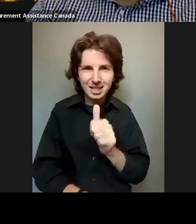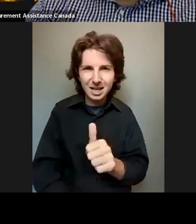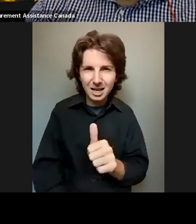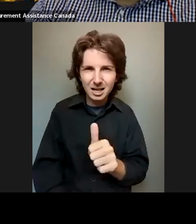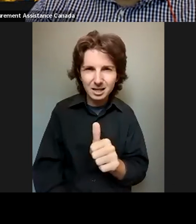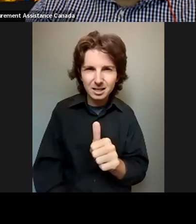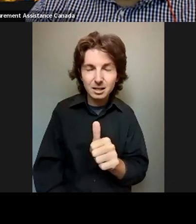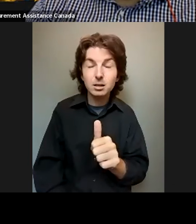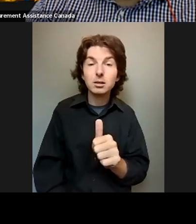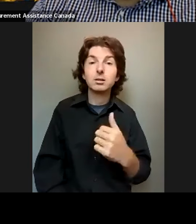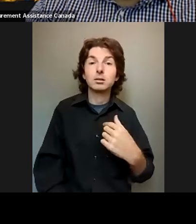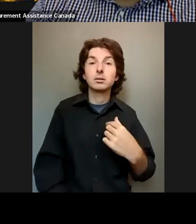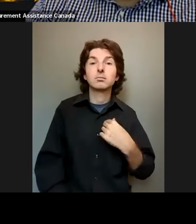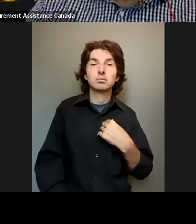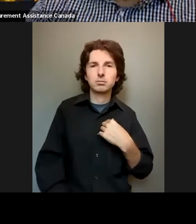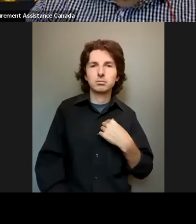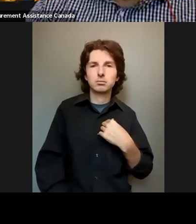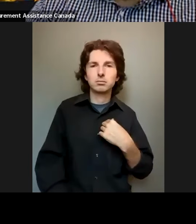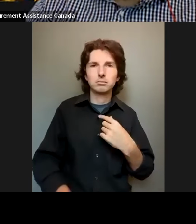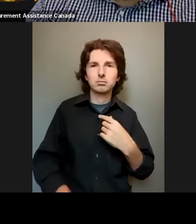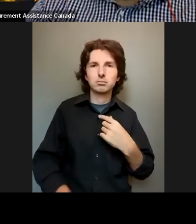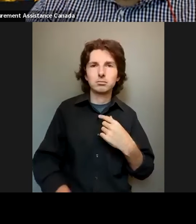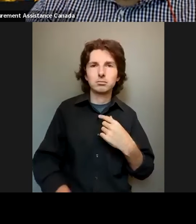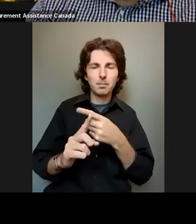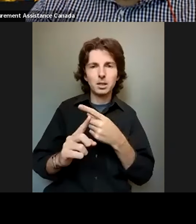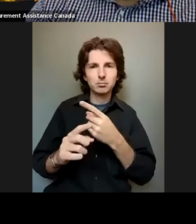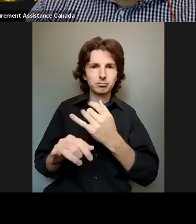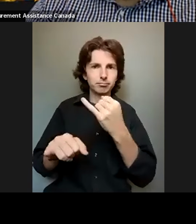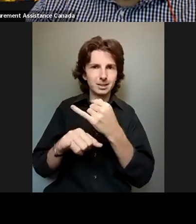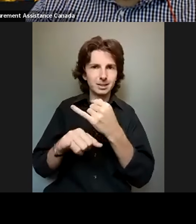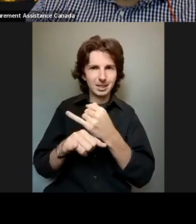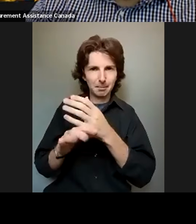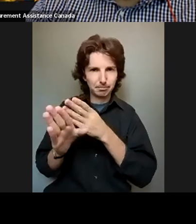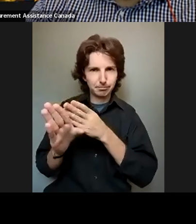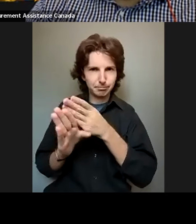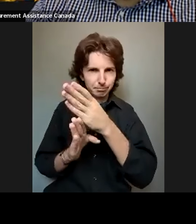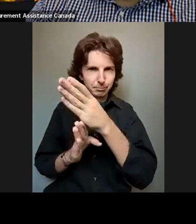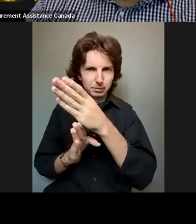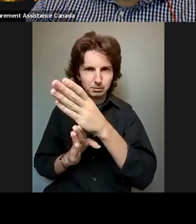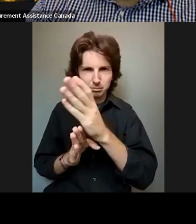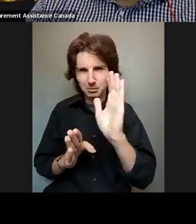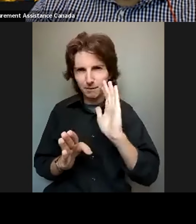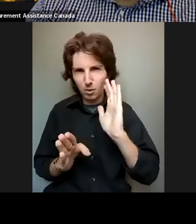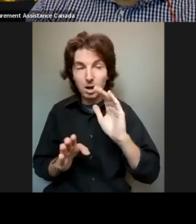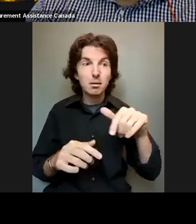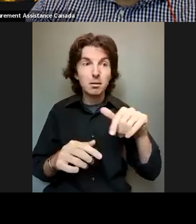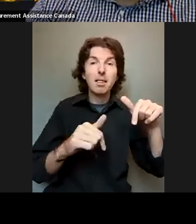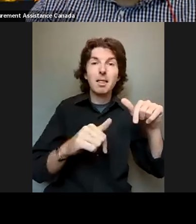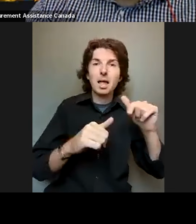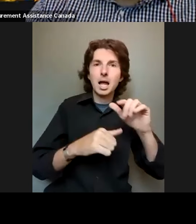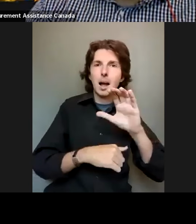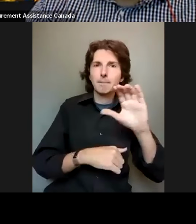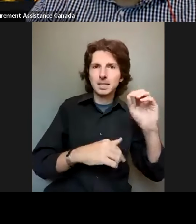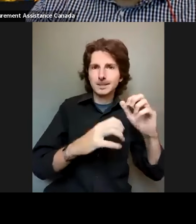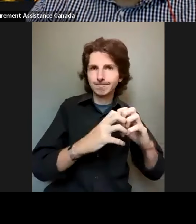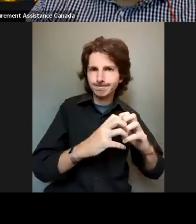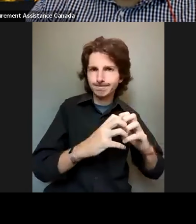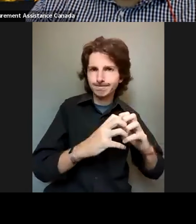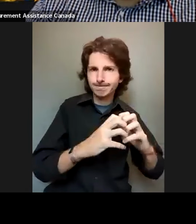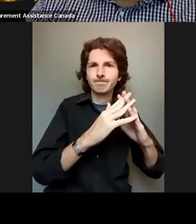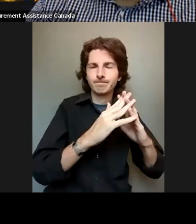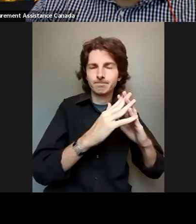I come from academic field. My purpose was to start this company for many reasons. It was the social